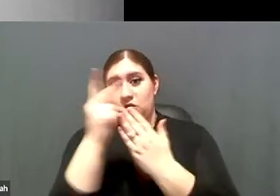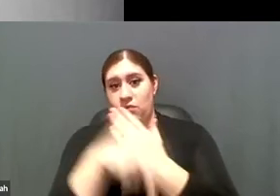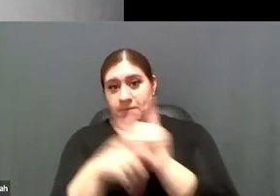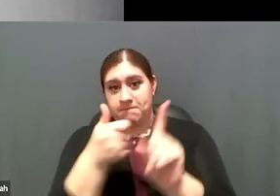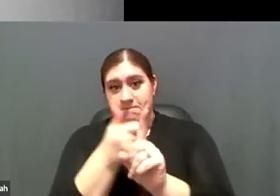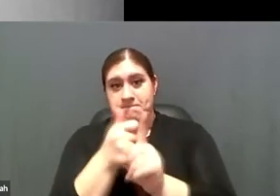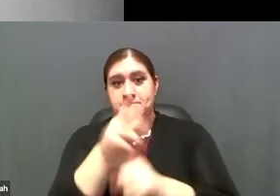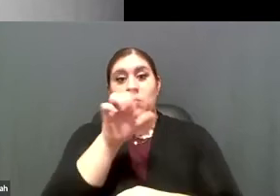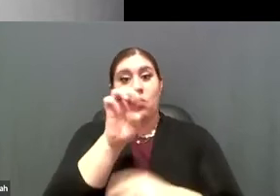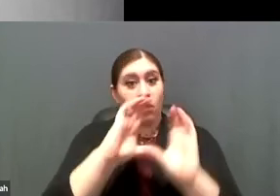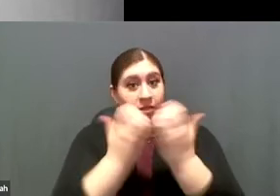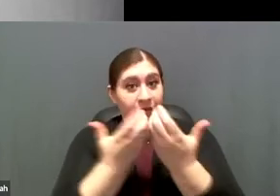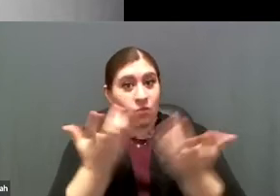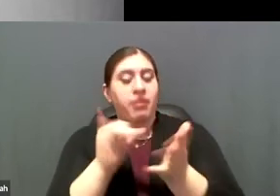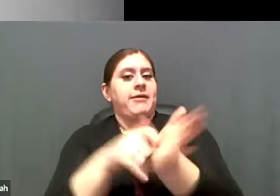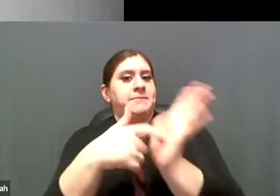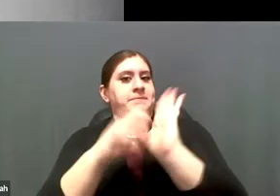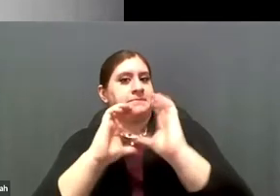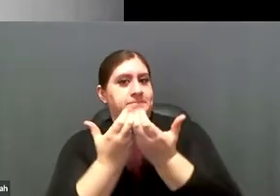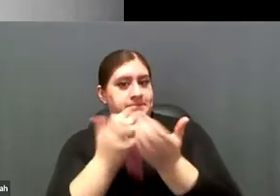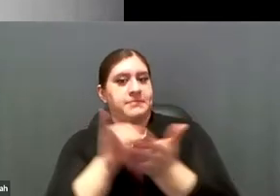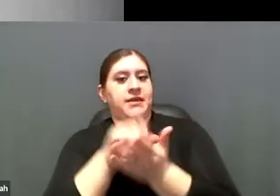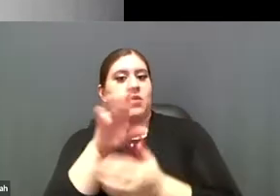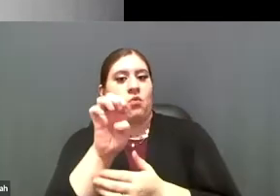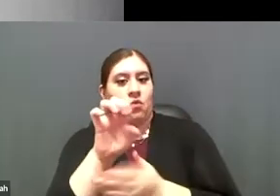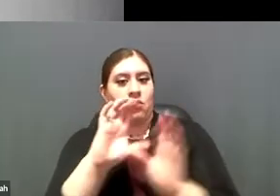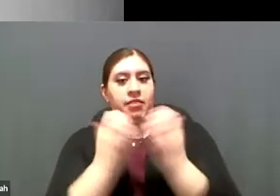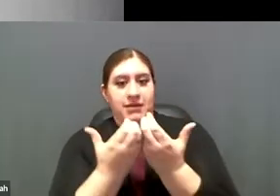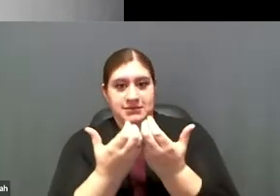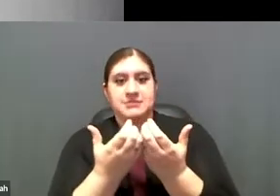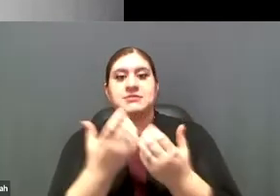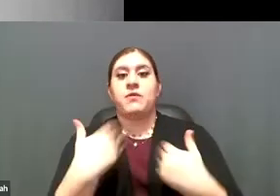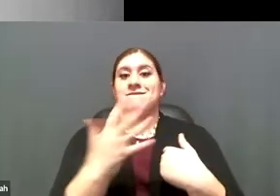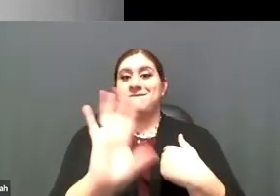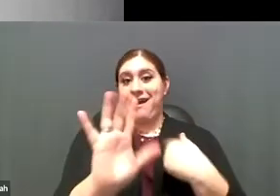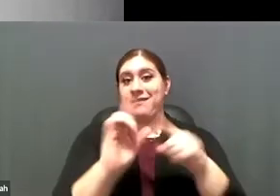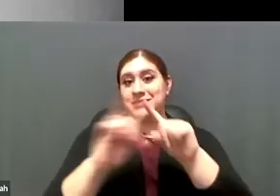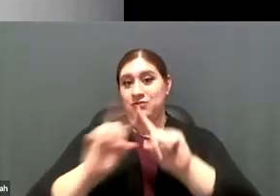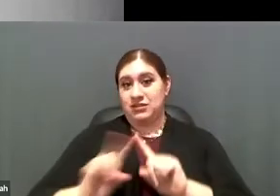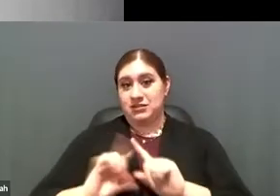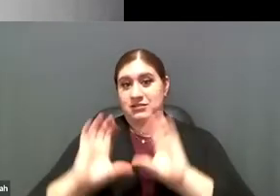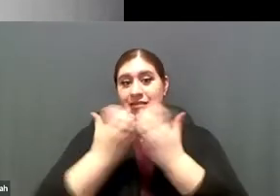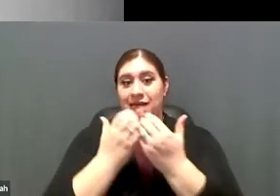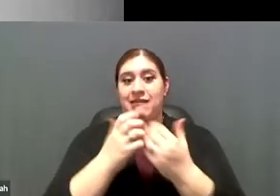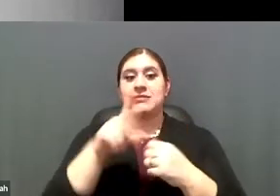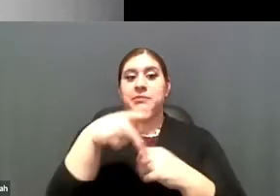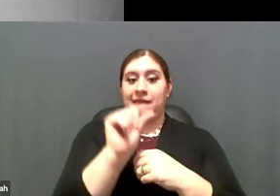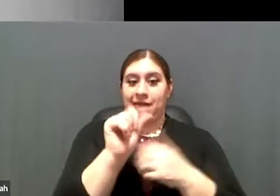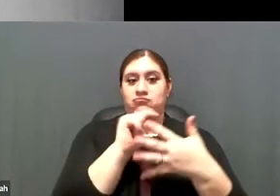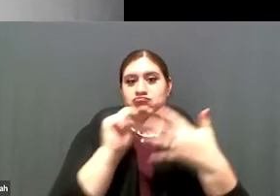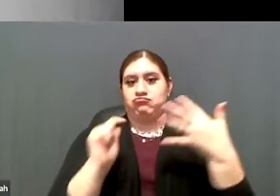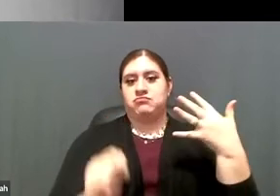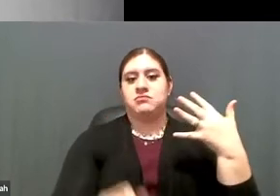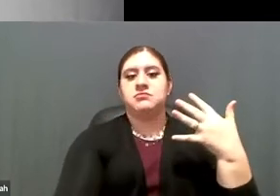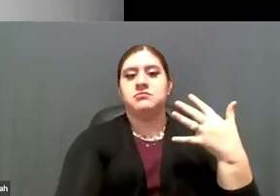core course, these are mandatory courses. In the core course, you have 5 courses. You have PA theory and methods. That's going to give you